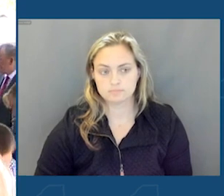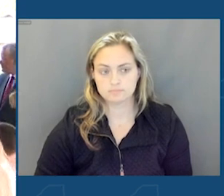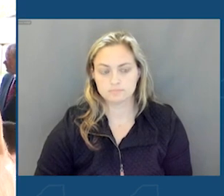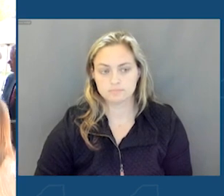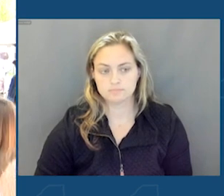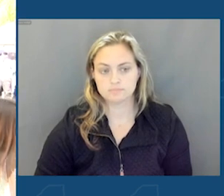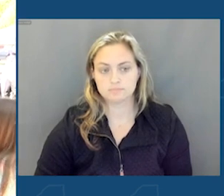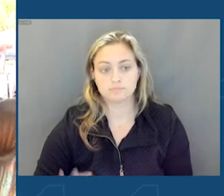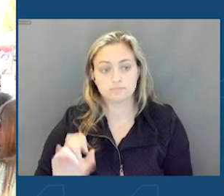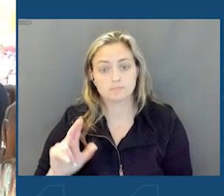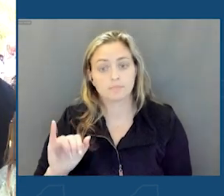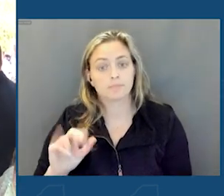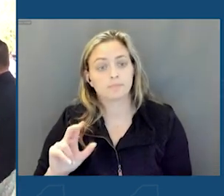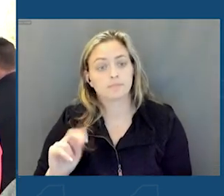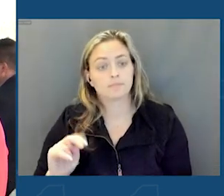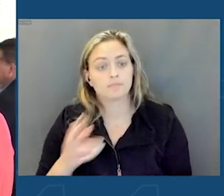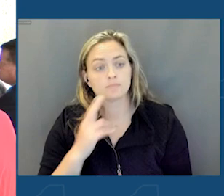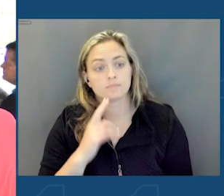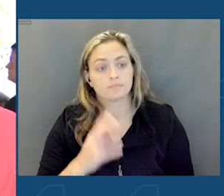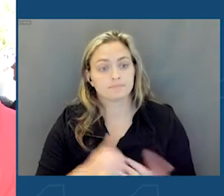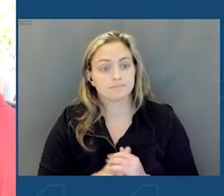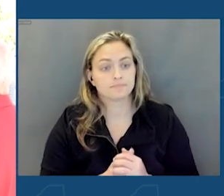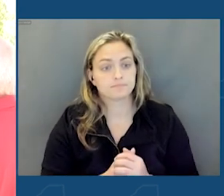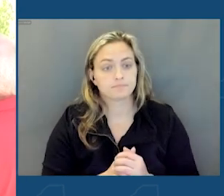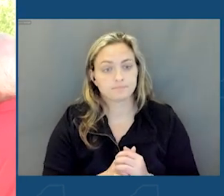Benjamin Pomeranz.